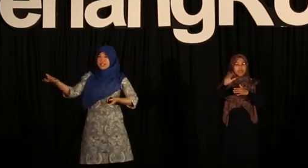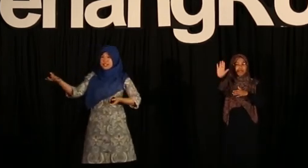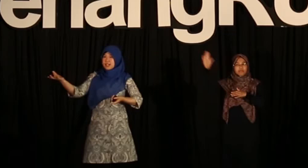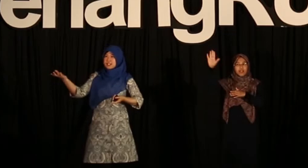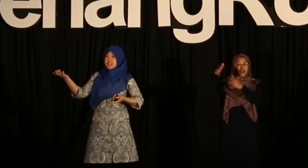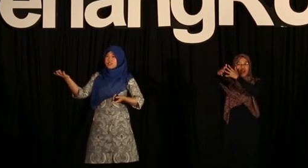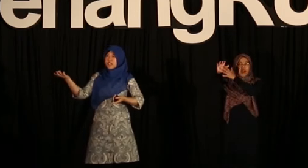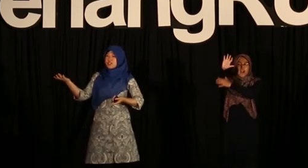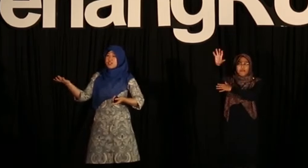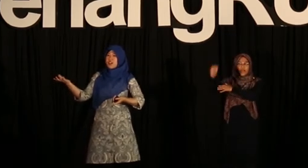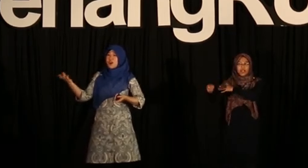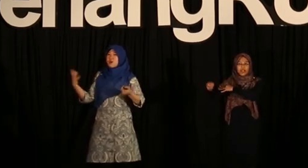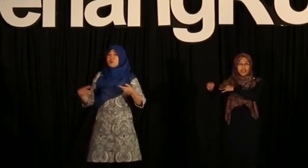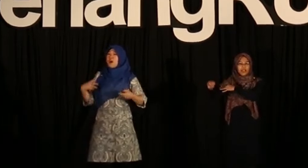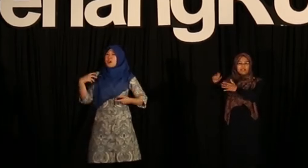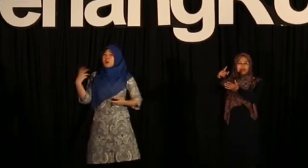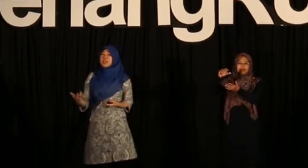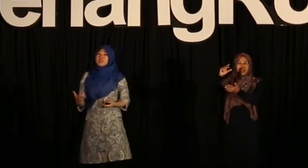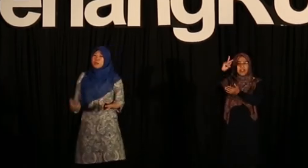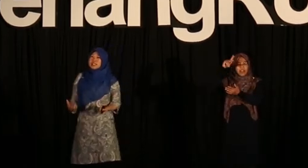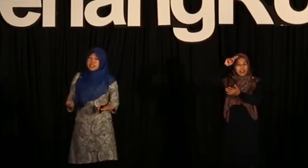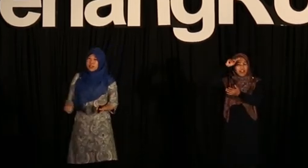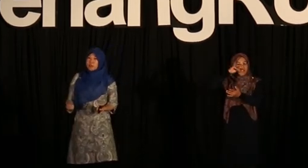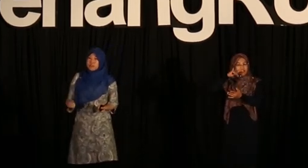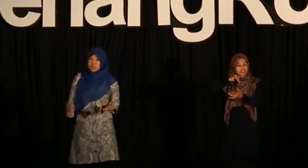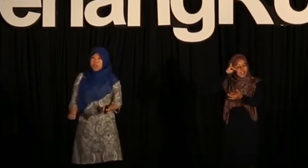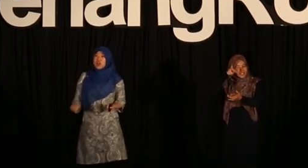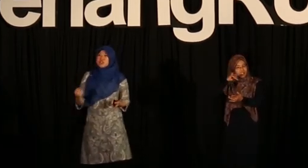and Kazakhstan in Central Asia who are going to work